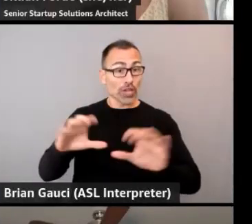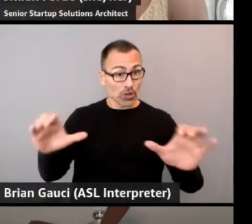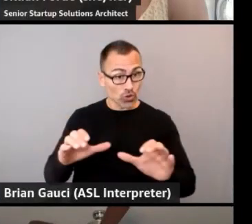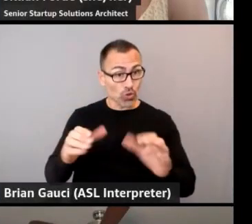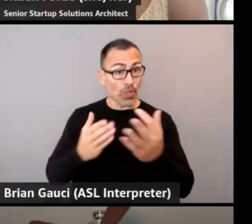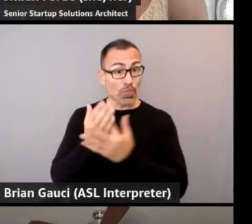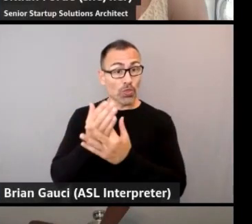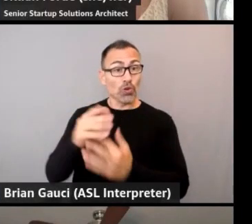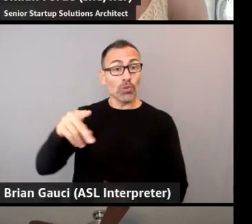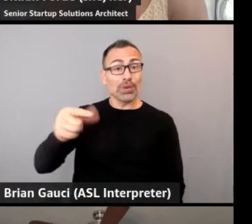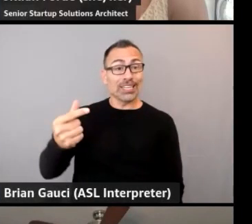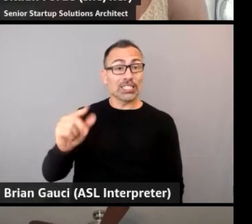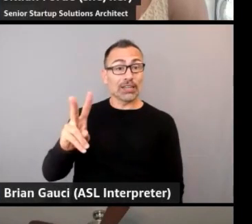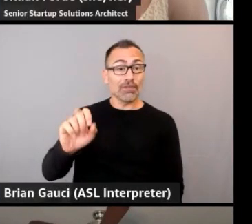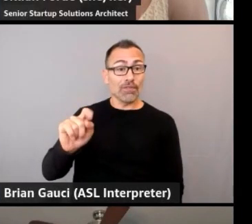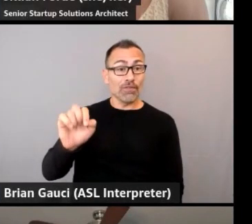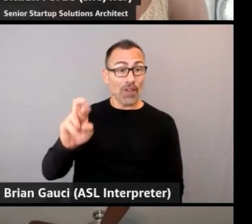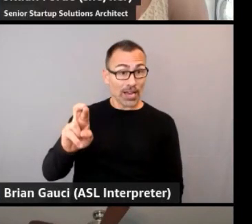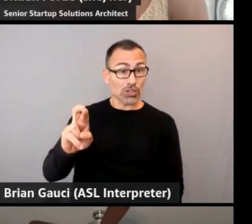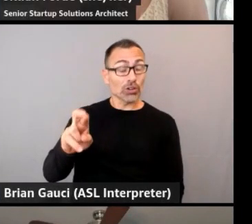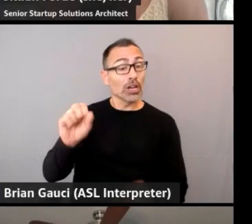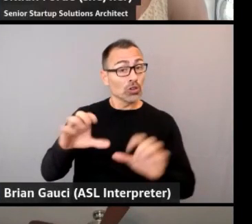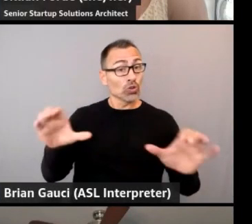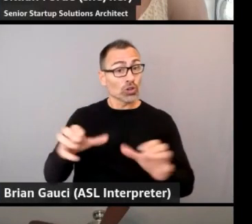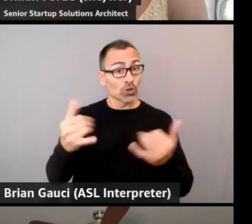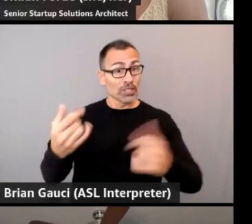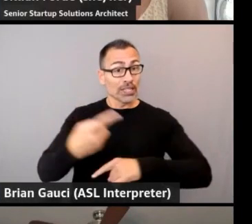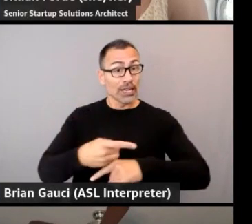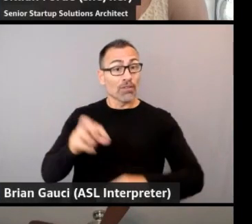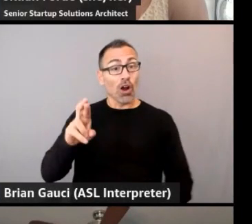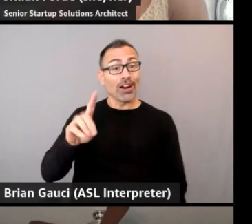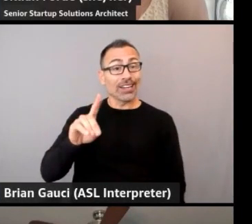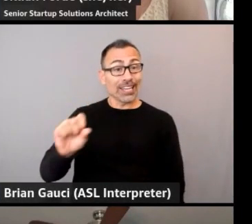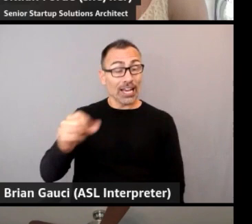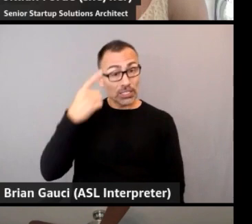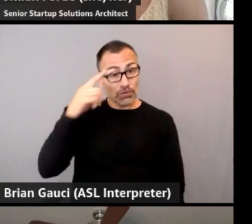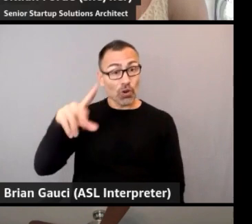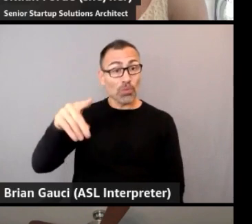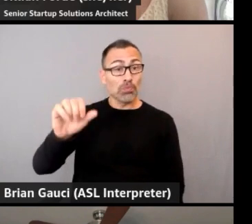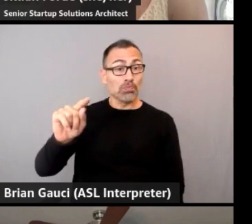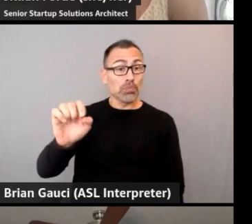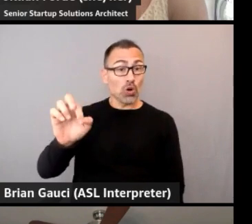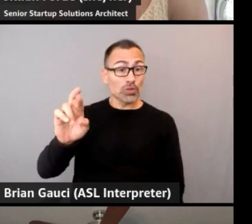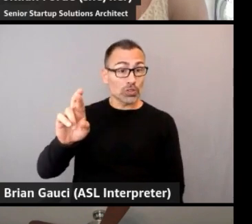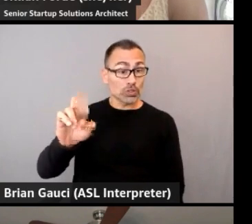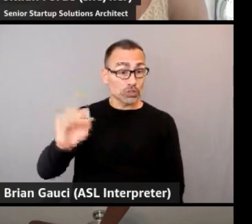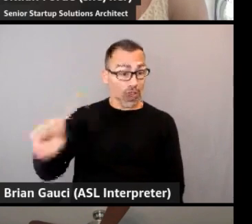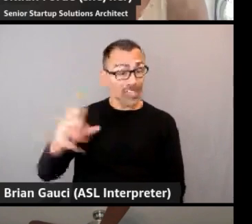this today on RDS for Postgres and integrate it into your existing applications.